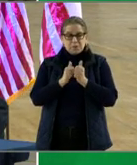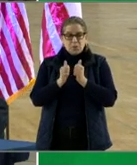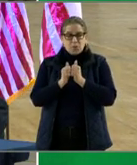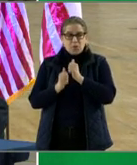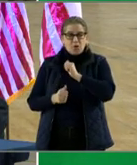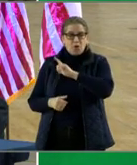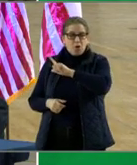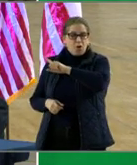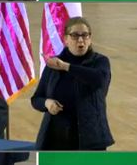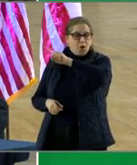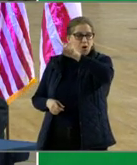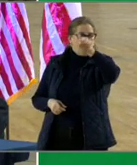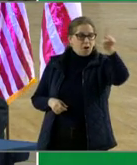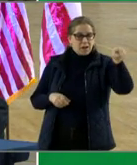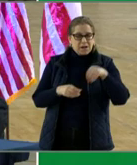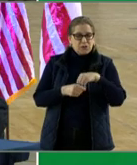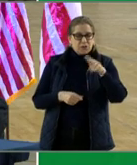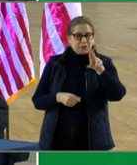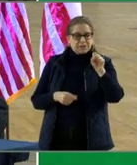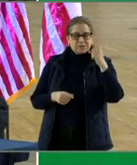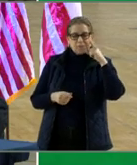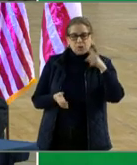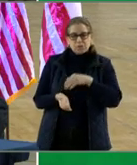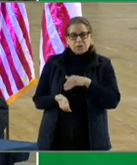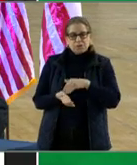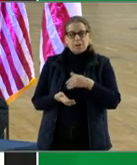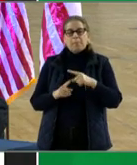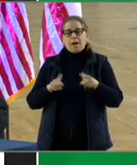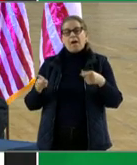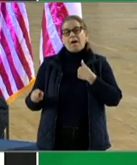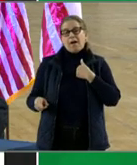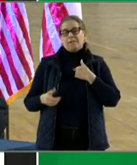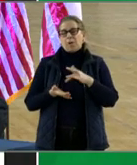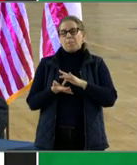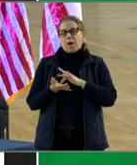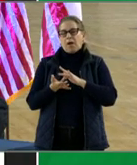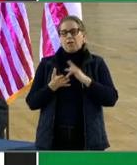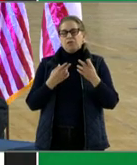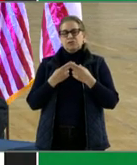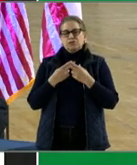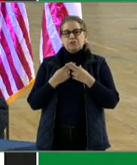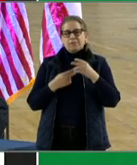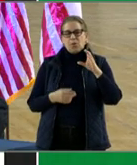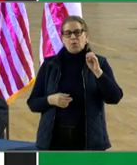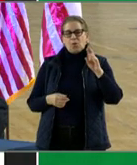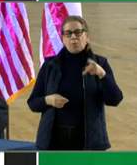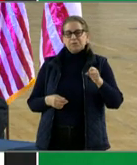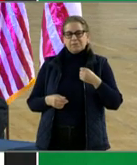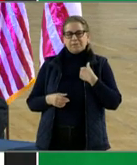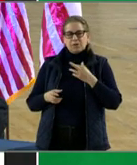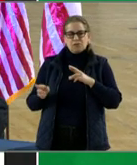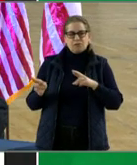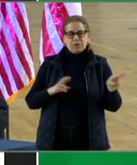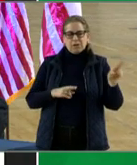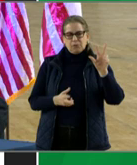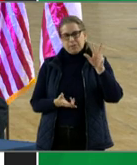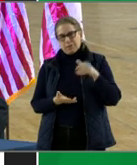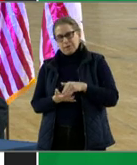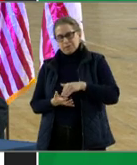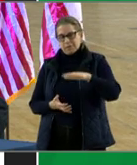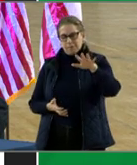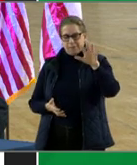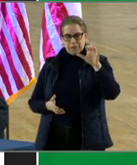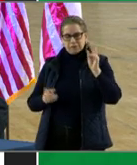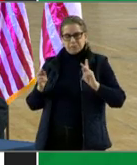Medical Reserve Corps, as the mayor mentioned. We've had over 3,500 individuals submit applications. A